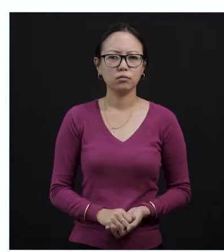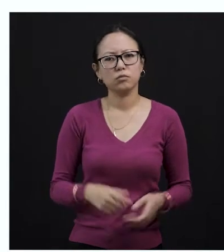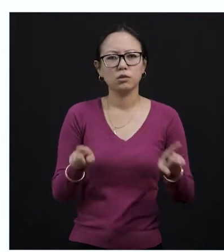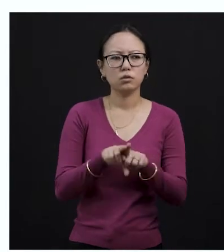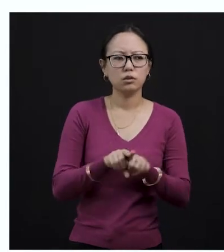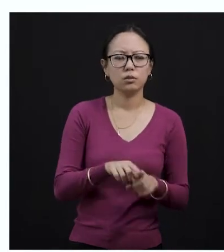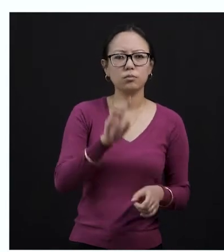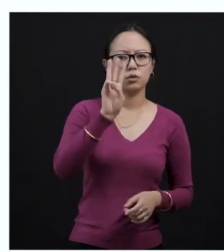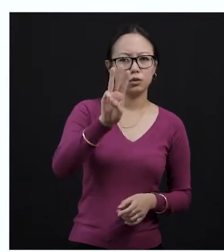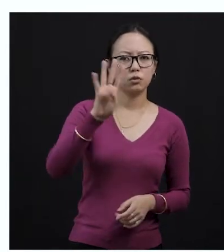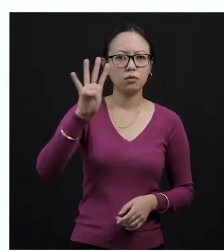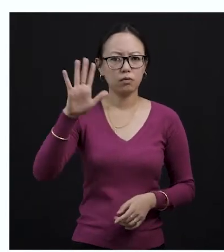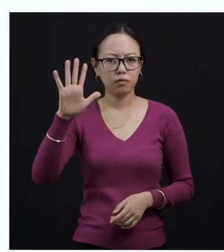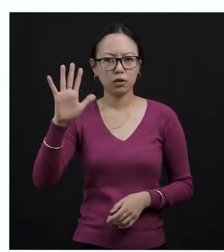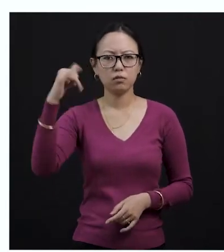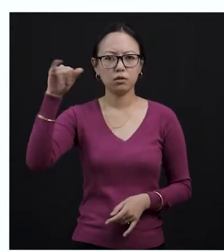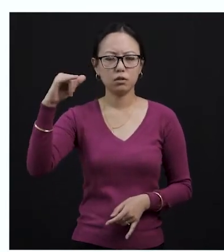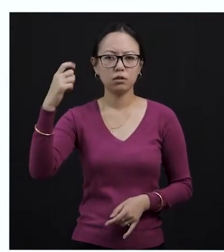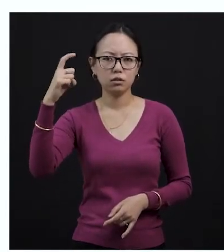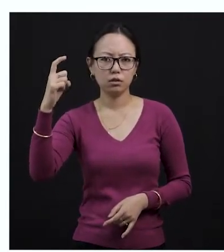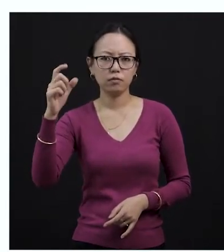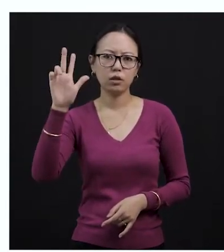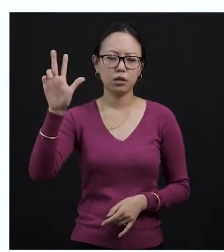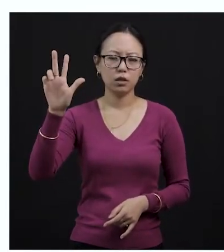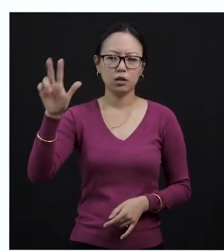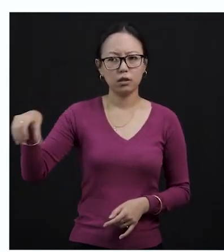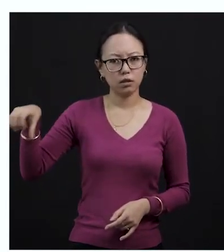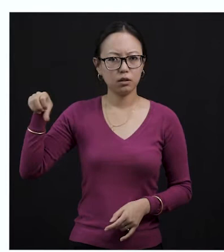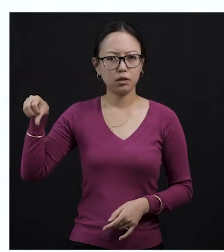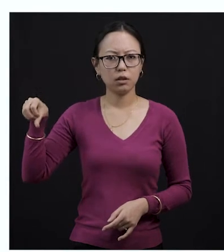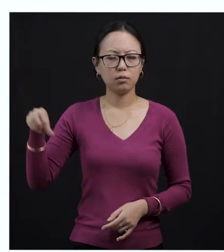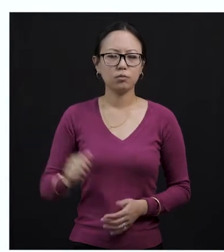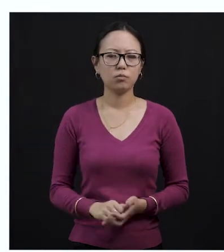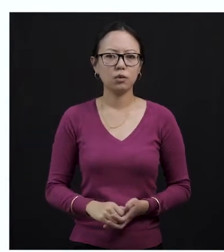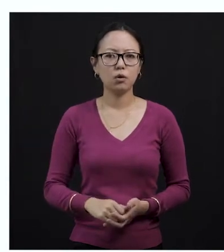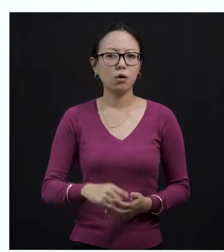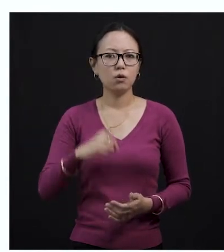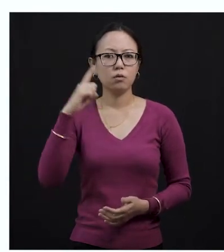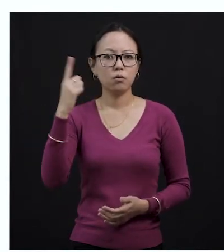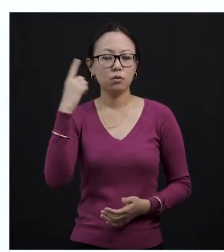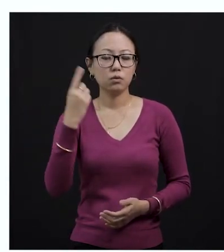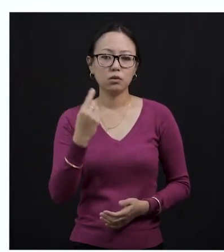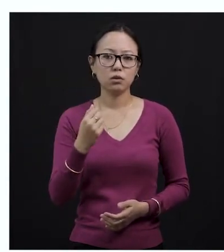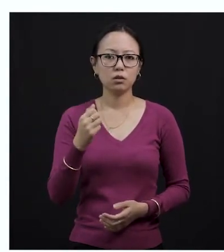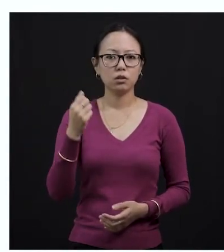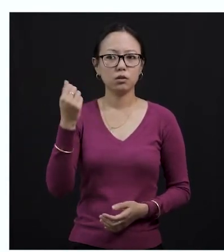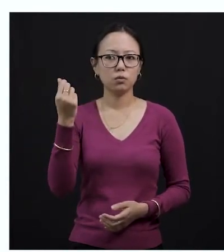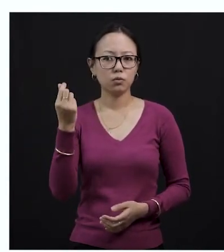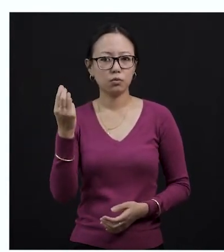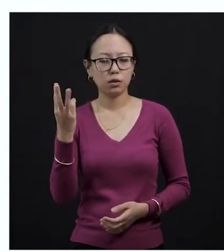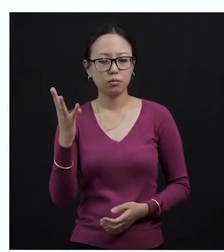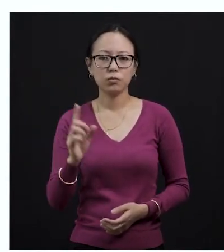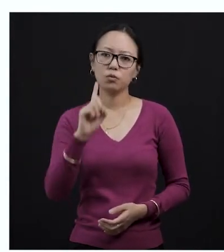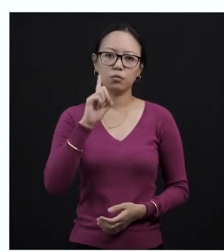6, 7, 8, and 9, they are all one digit numbers. Okay, because they have